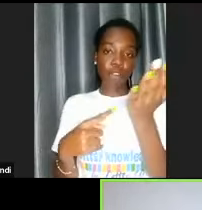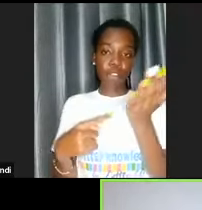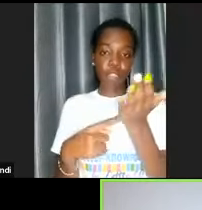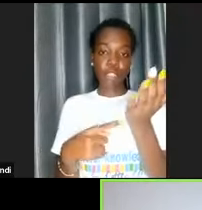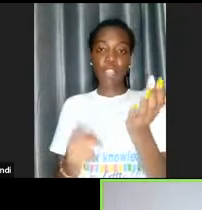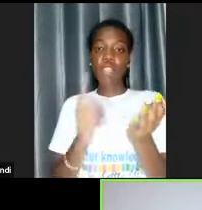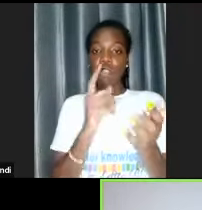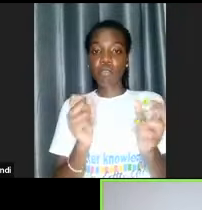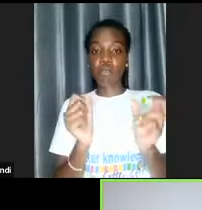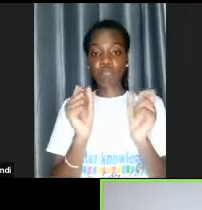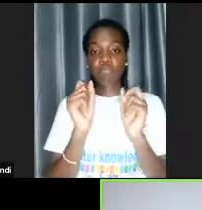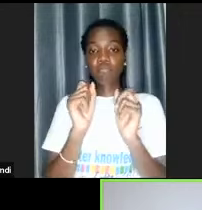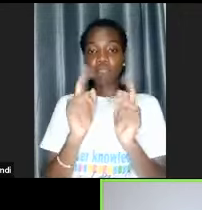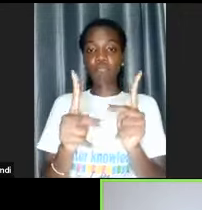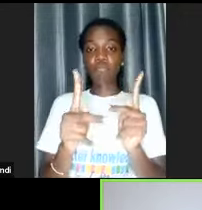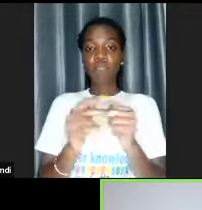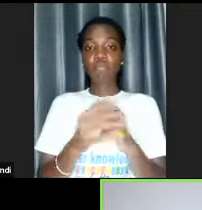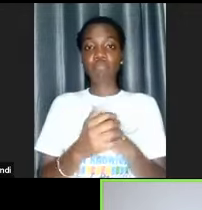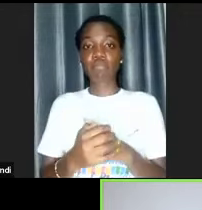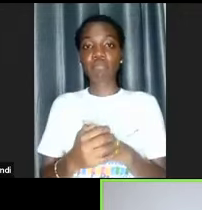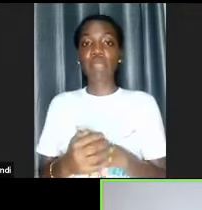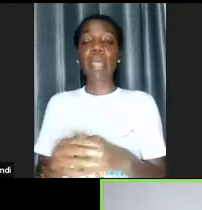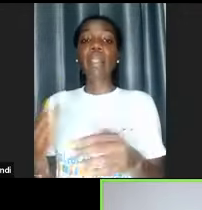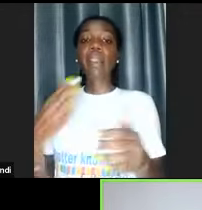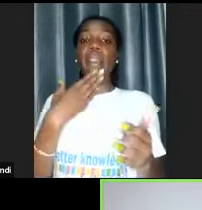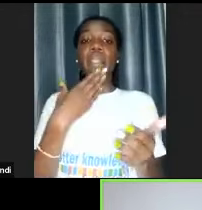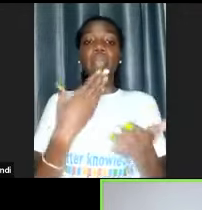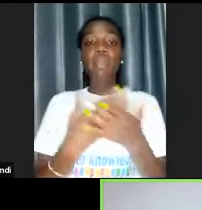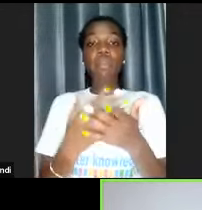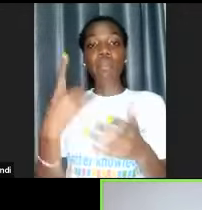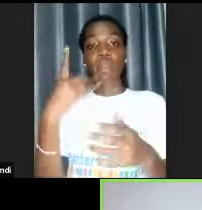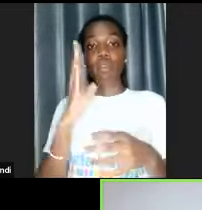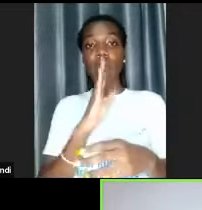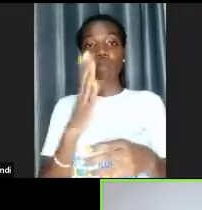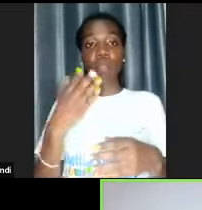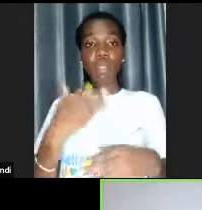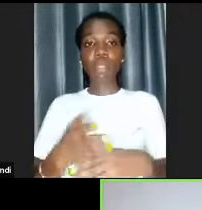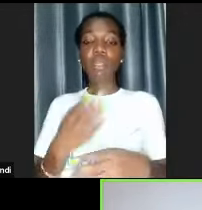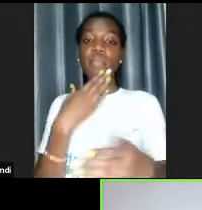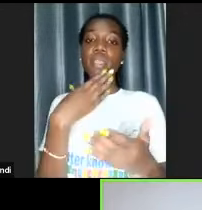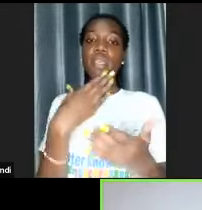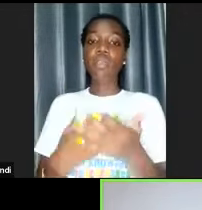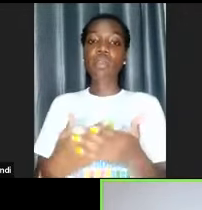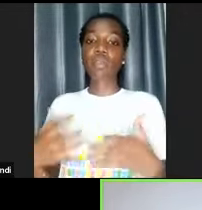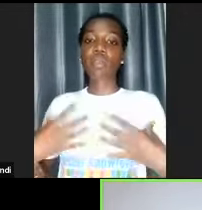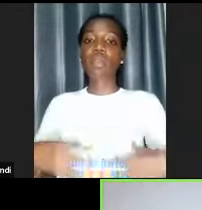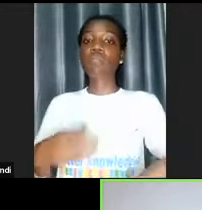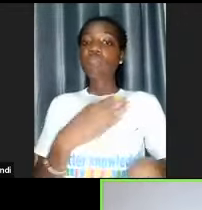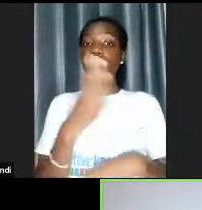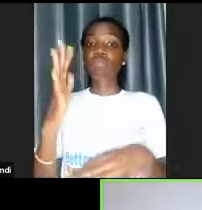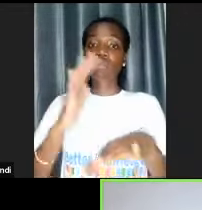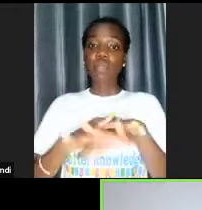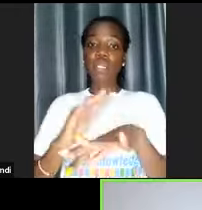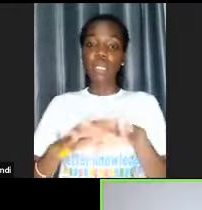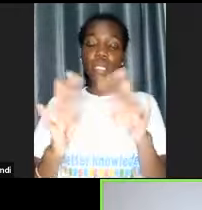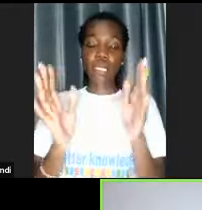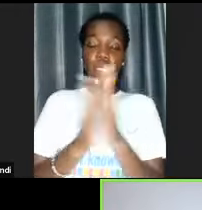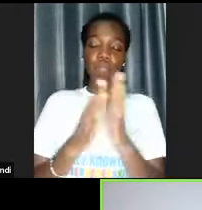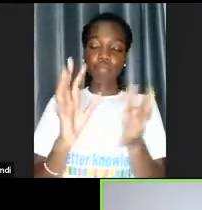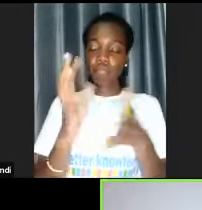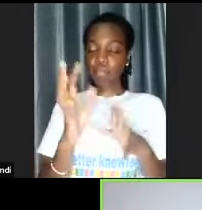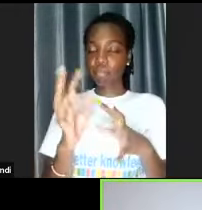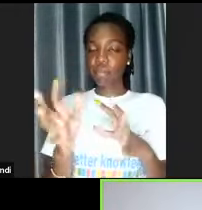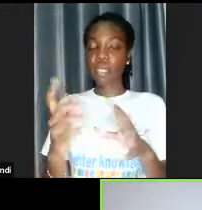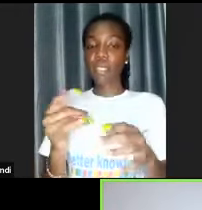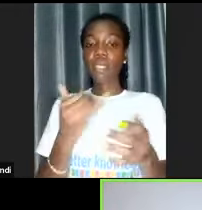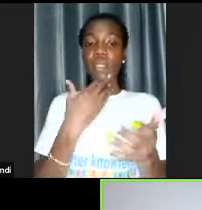And thank you very much for being here. As always, thank you. You guys are awesome. We appreciate you. And thank you for sticking with us. We